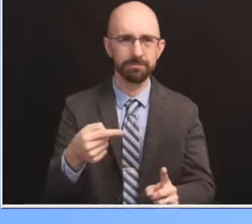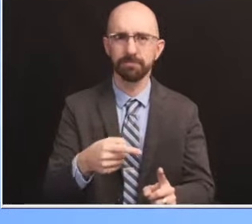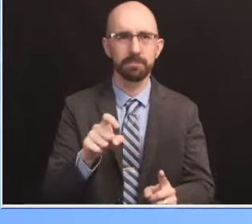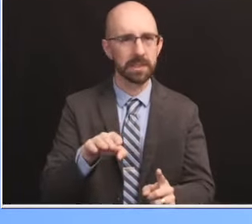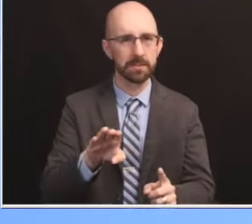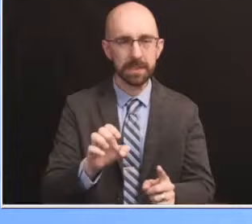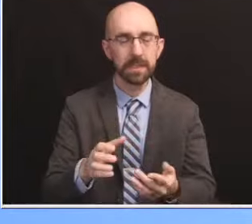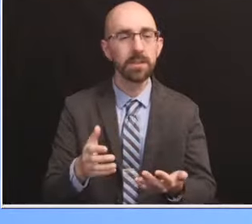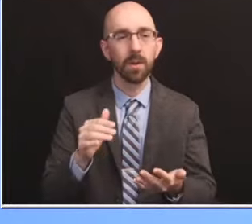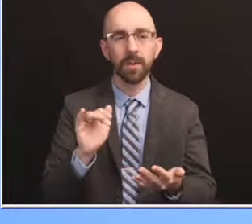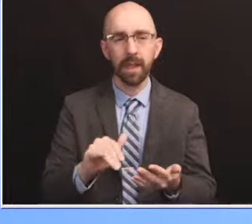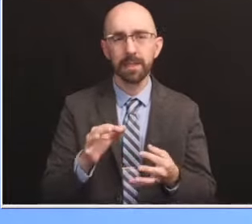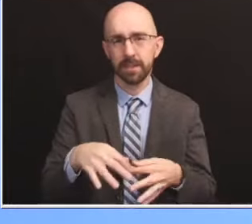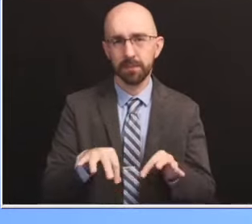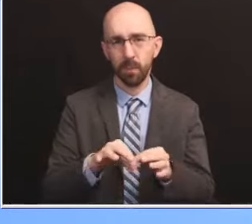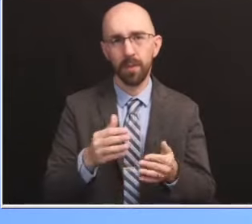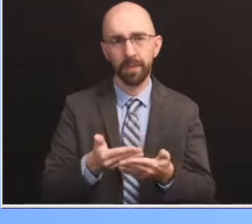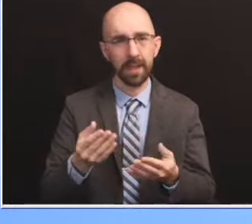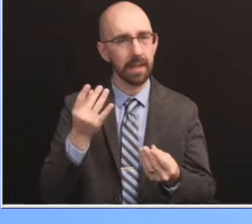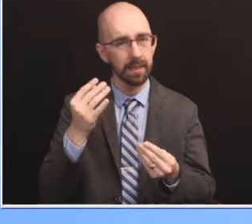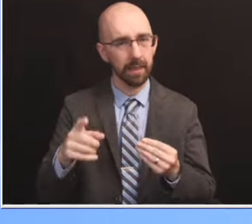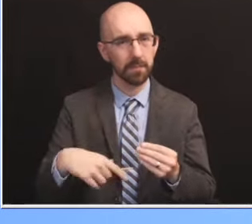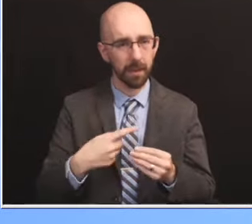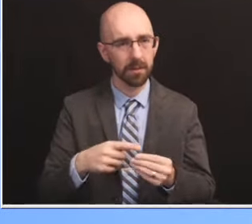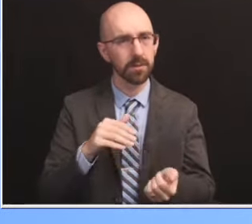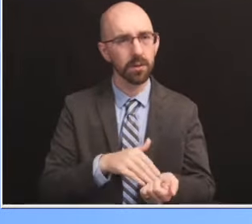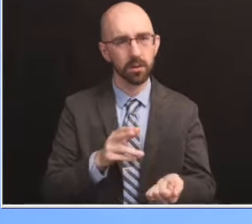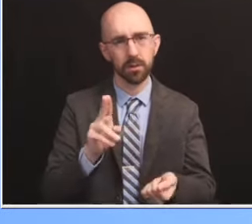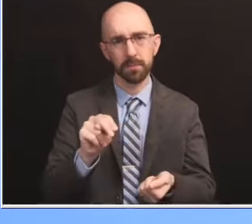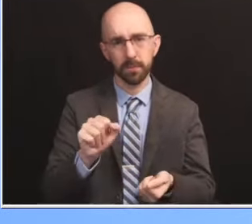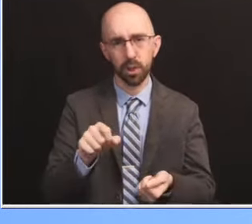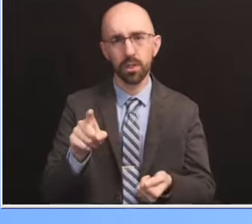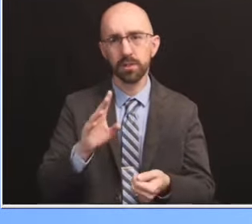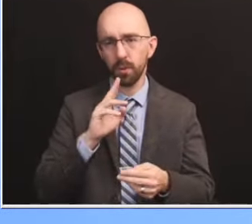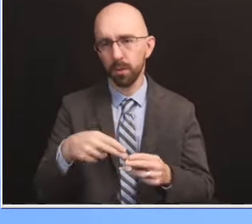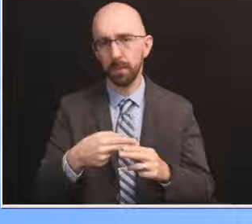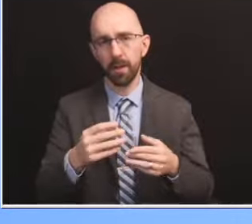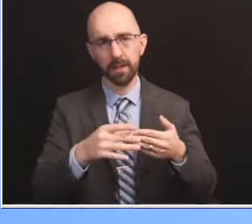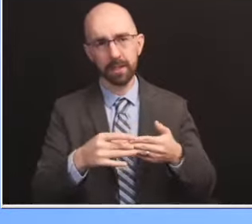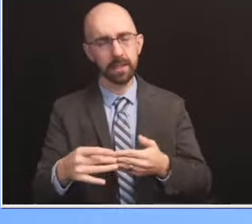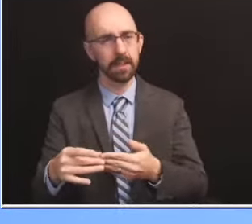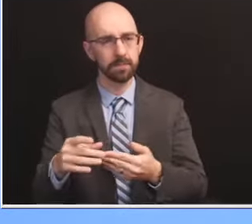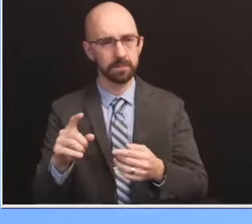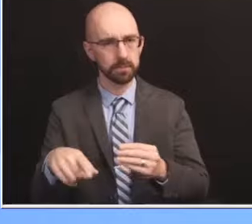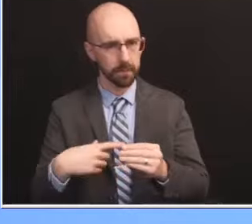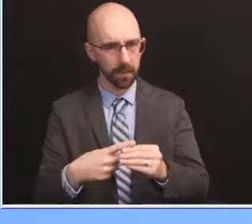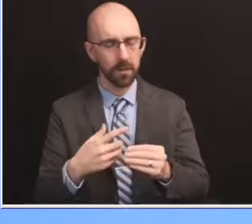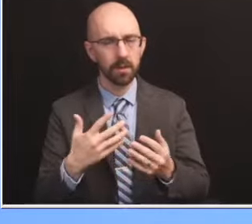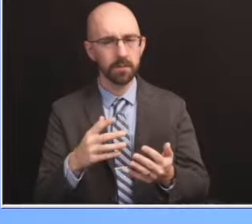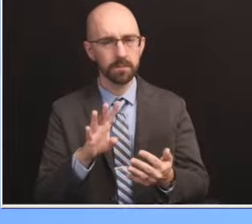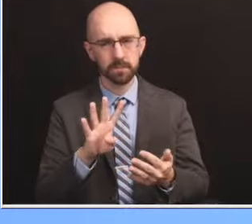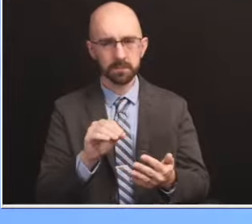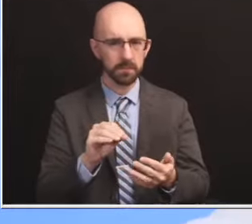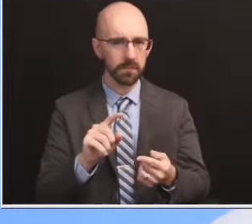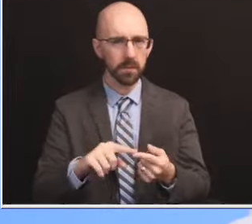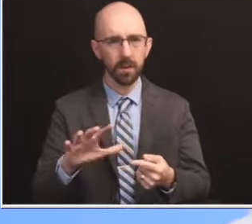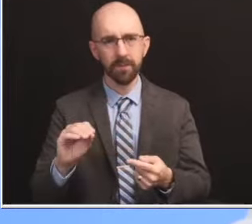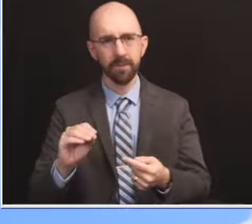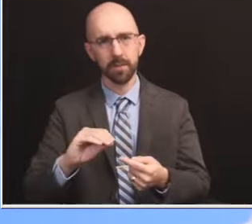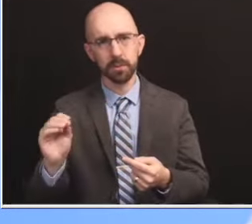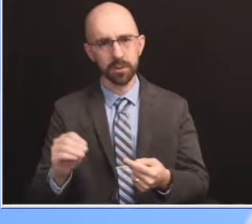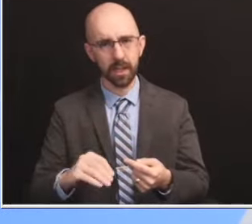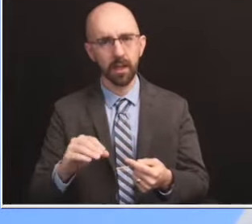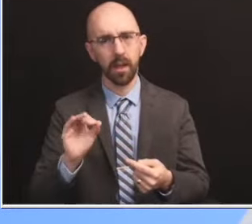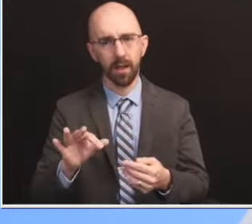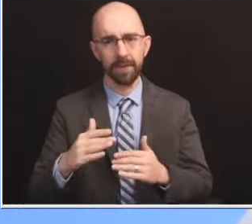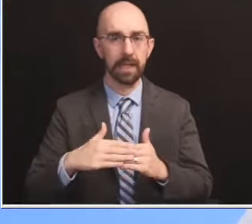is an important thing to think about. I mean, as Dr. Burns talked about in the lead-in, about 40 to 50% of at least